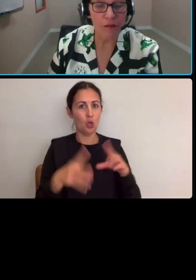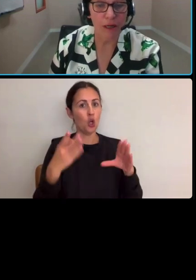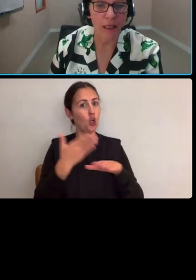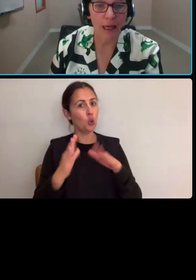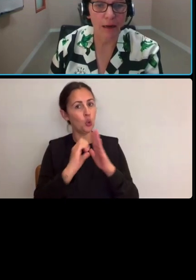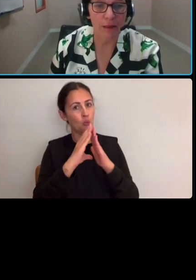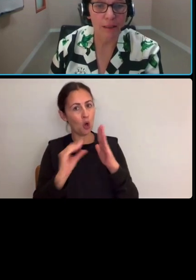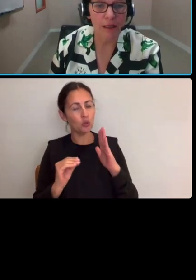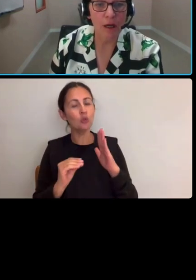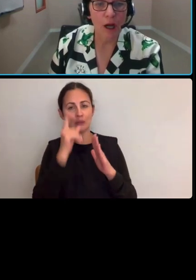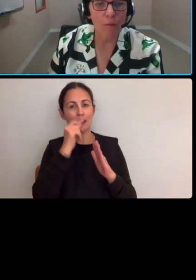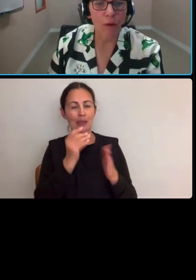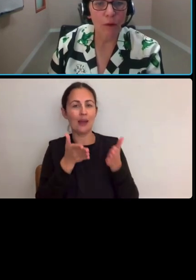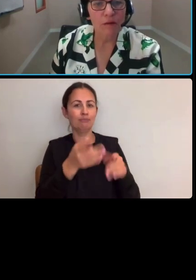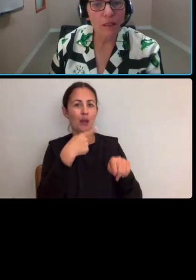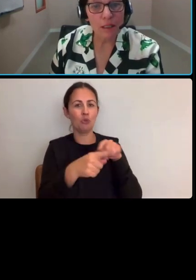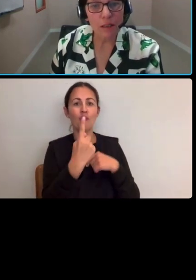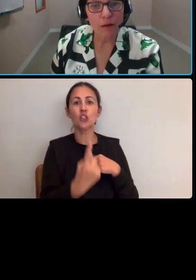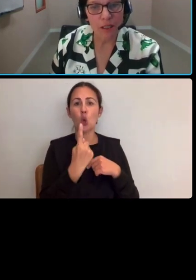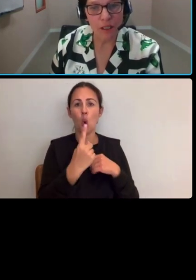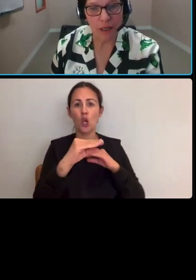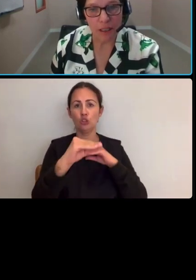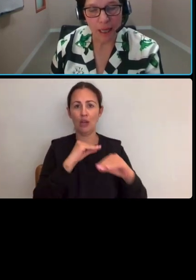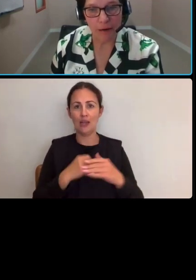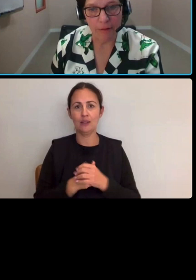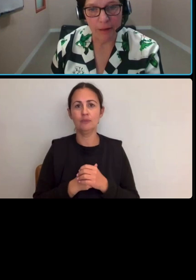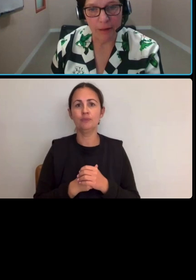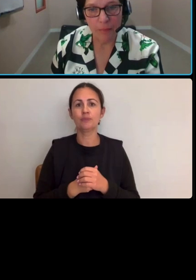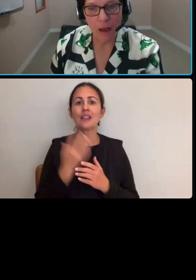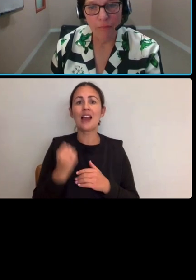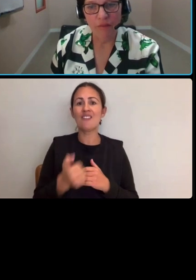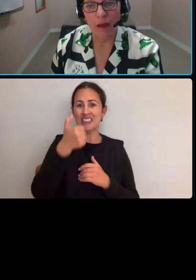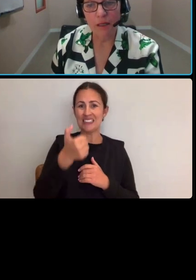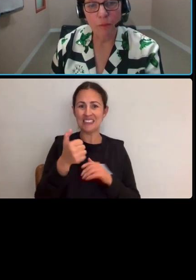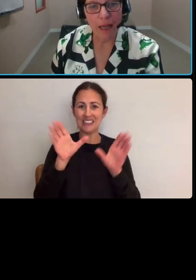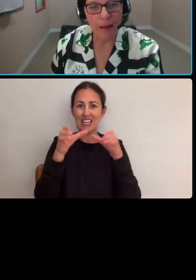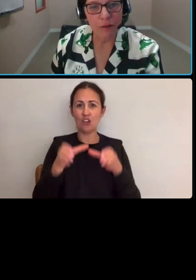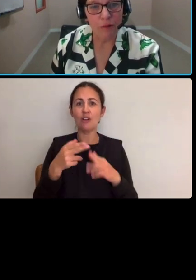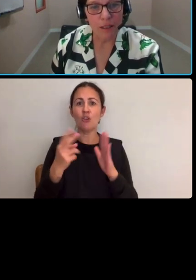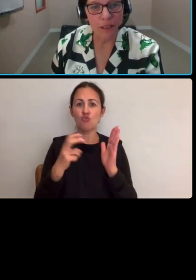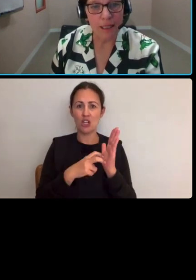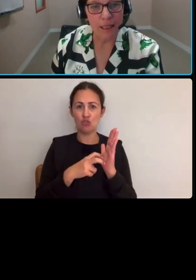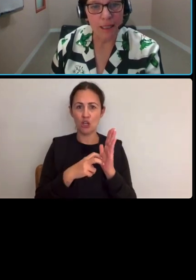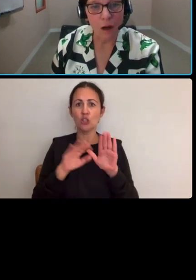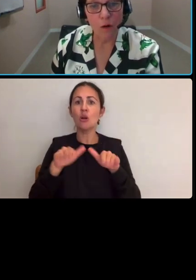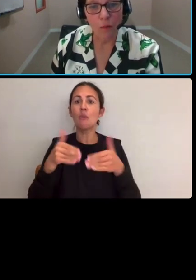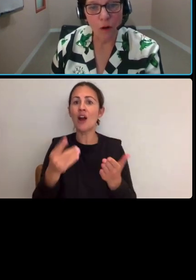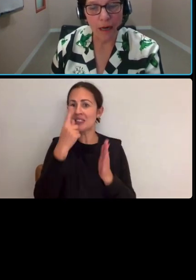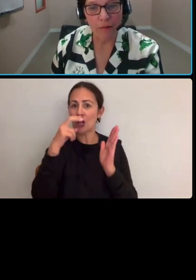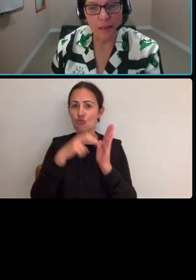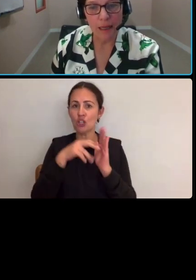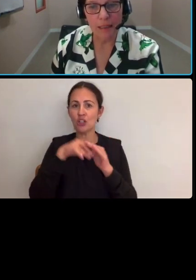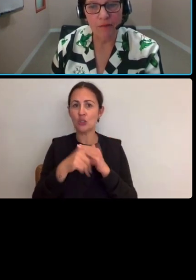Proposed registration categories. We propose 6 registration categories. Providers will be able to register into one or